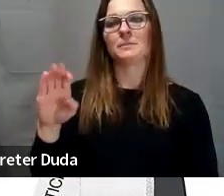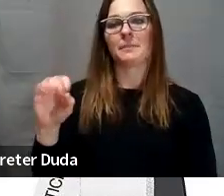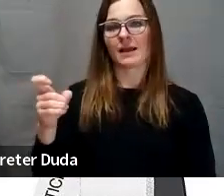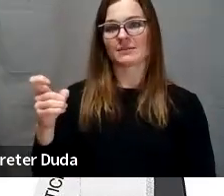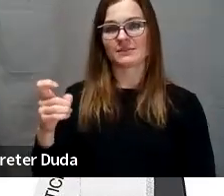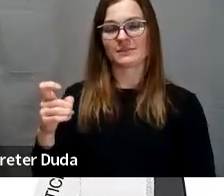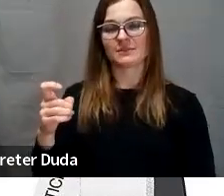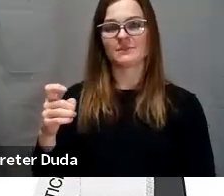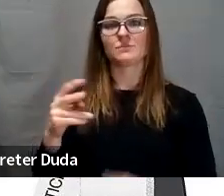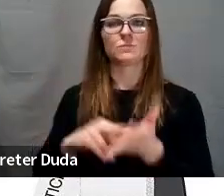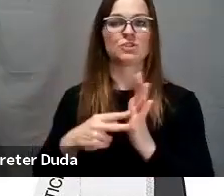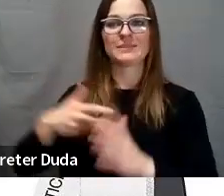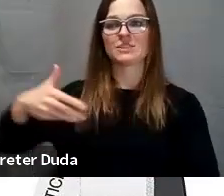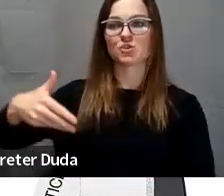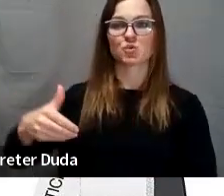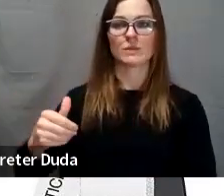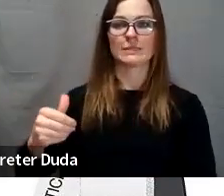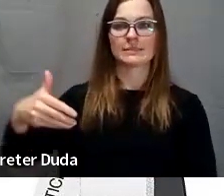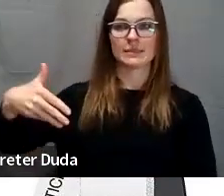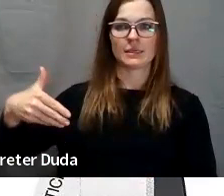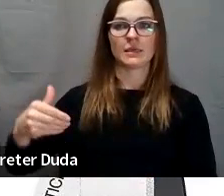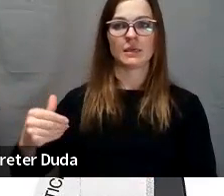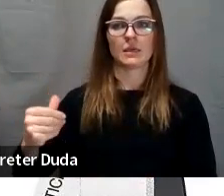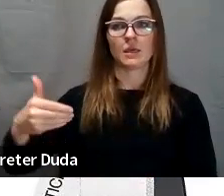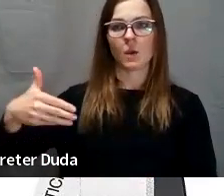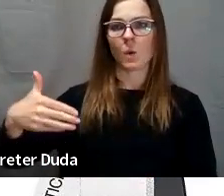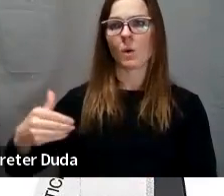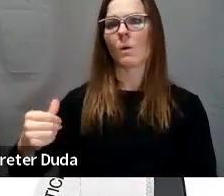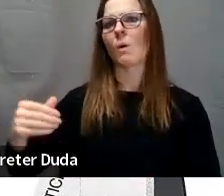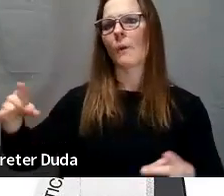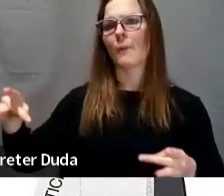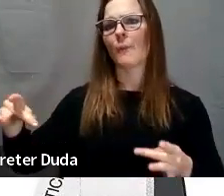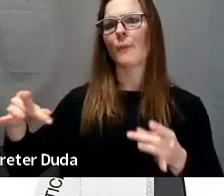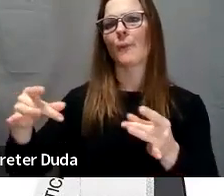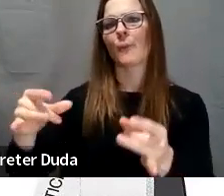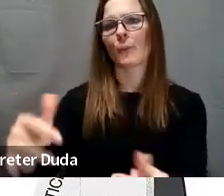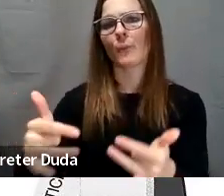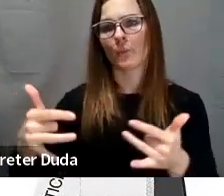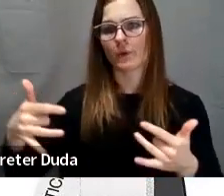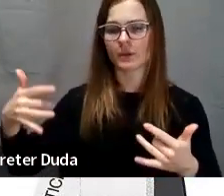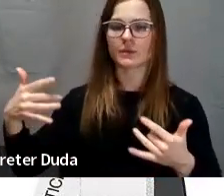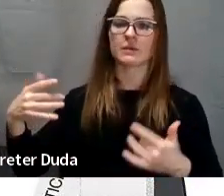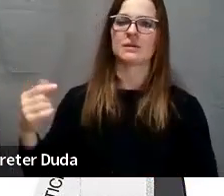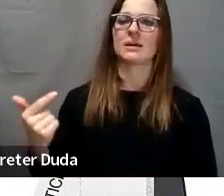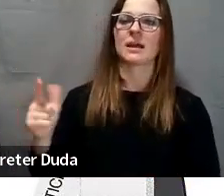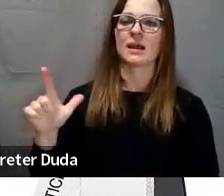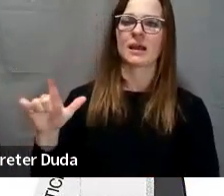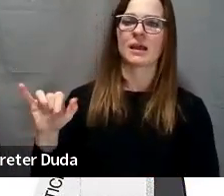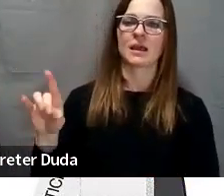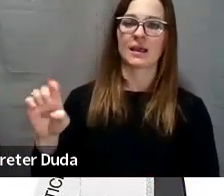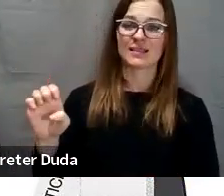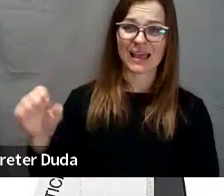makes squeezing close the shears a lot more easier. It glides. It slices